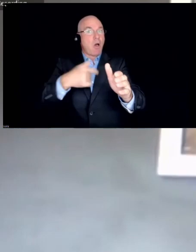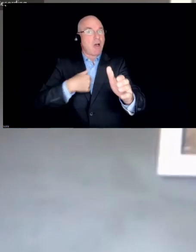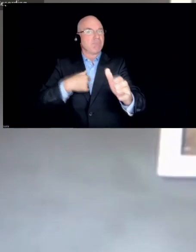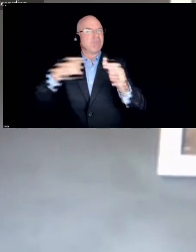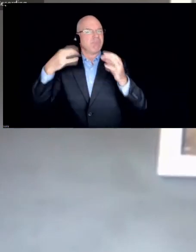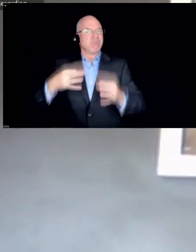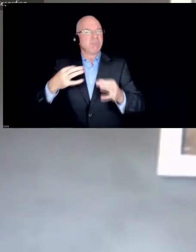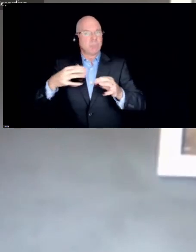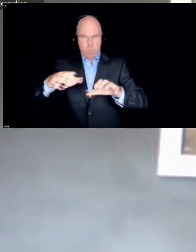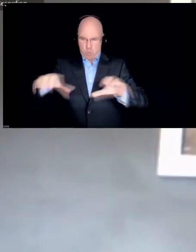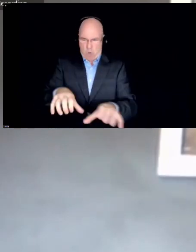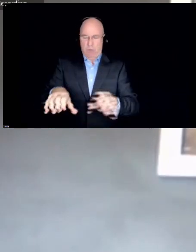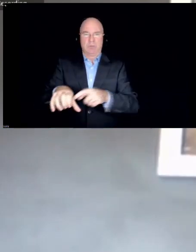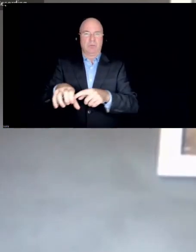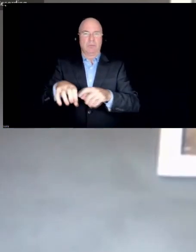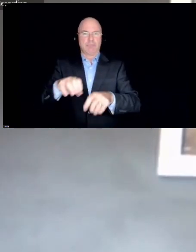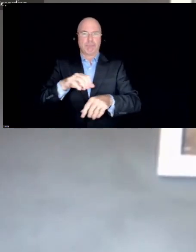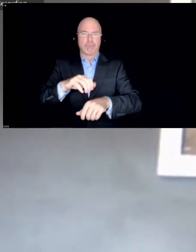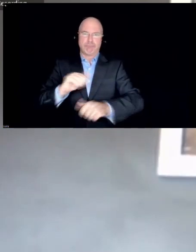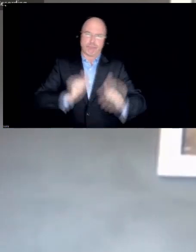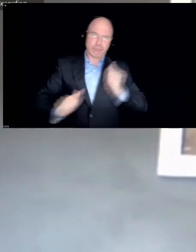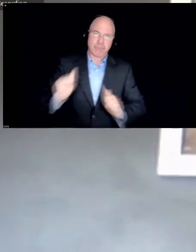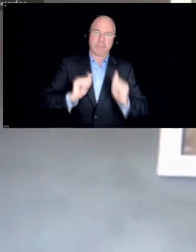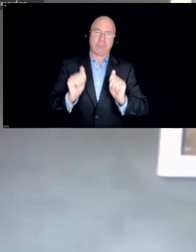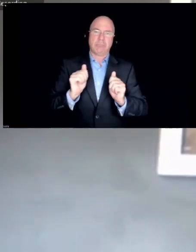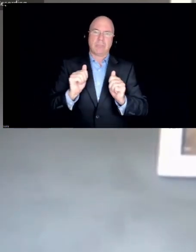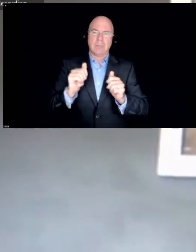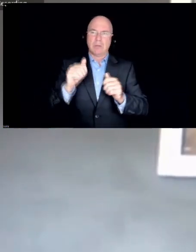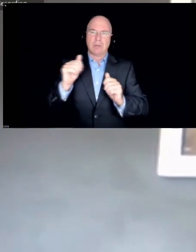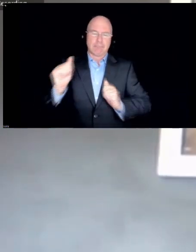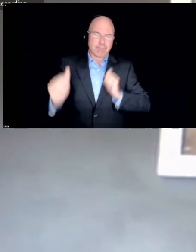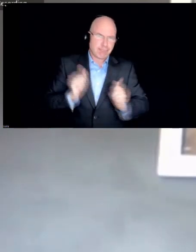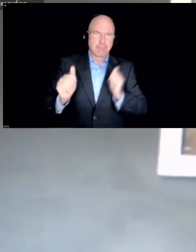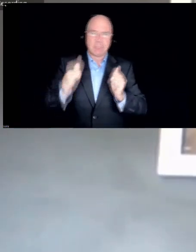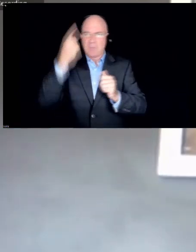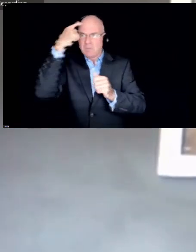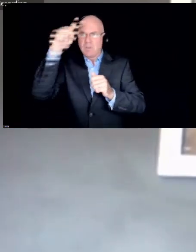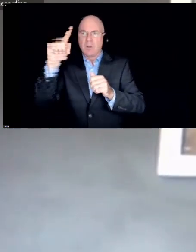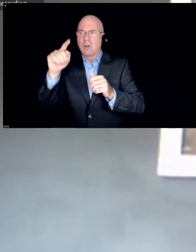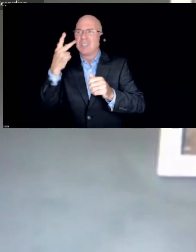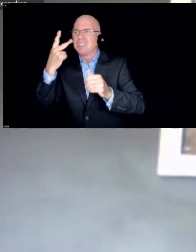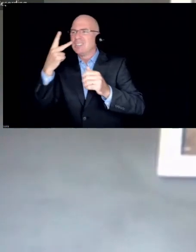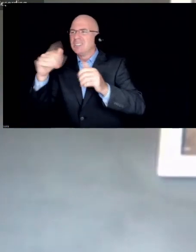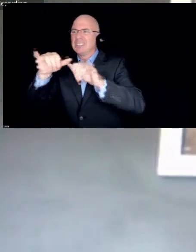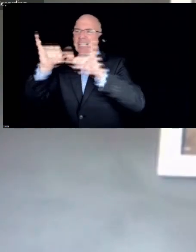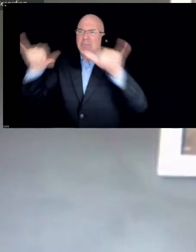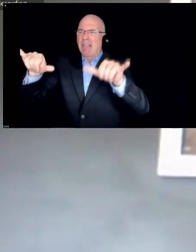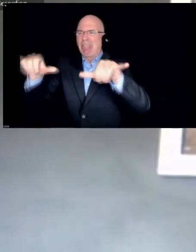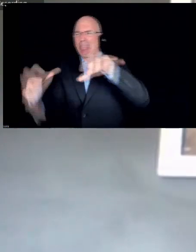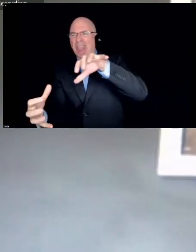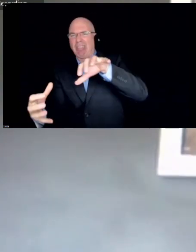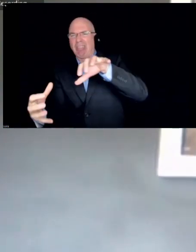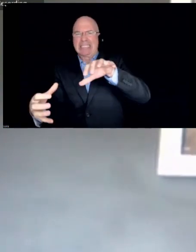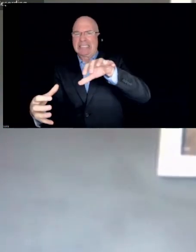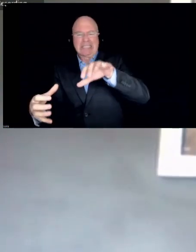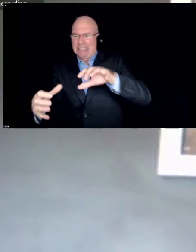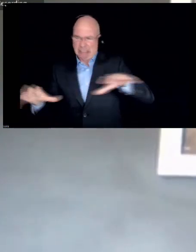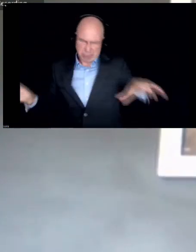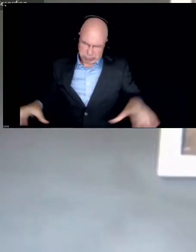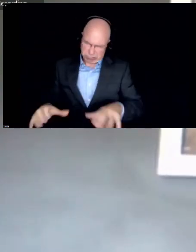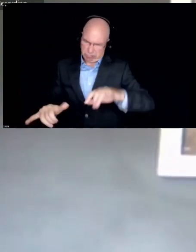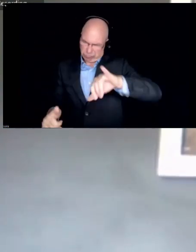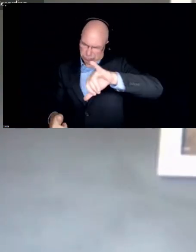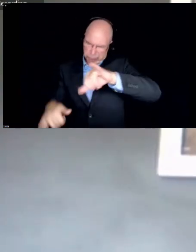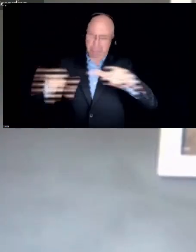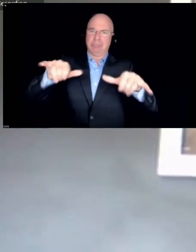are, to engage in the possibilities of the disruption of our systems, re-envisioning of our practices to